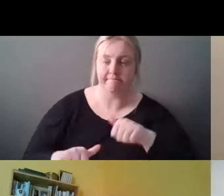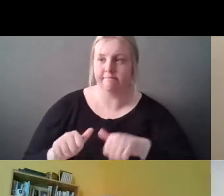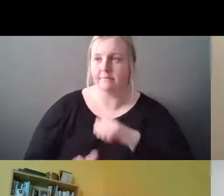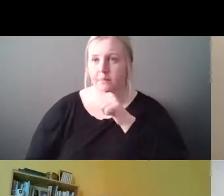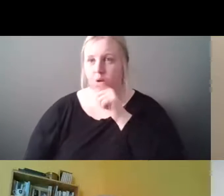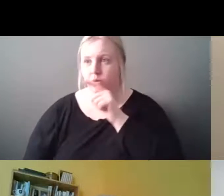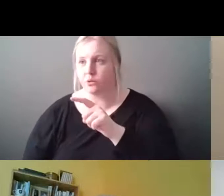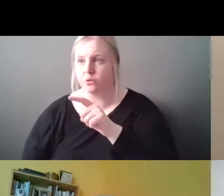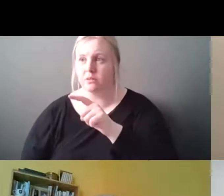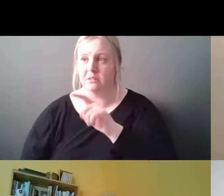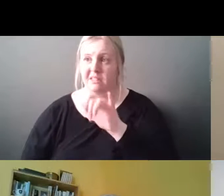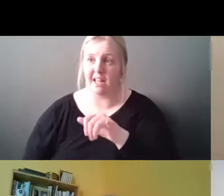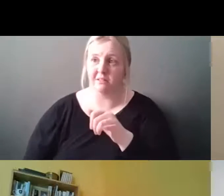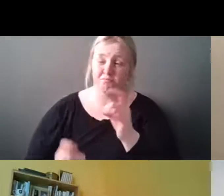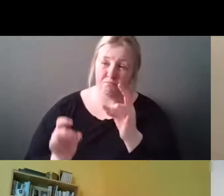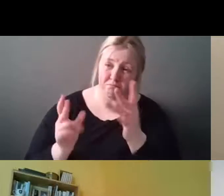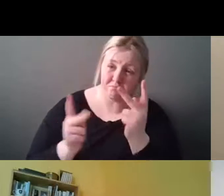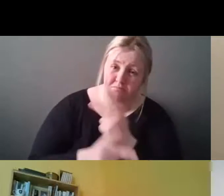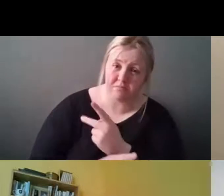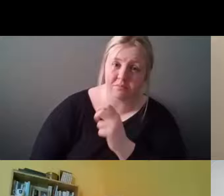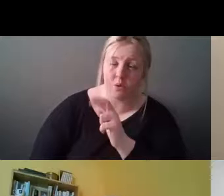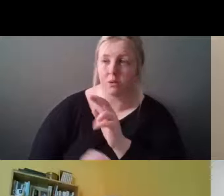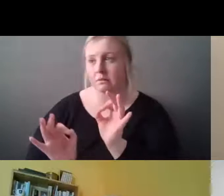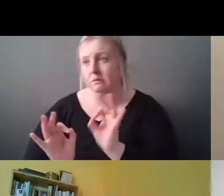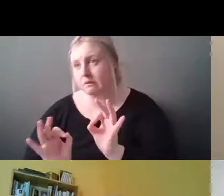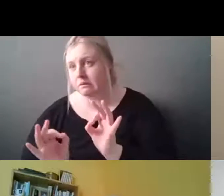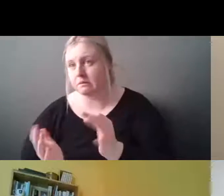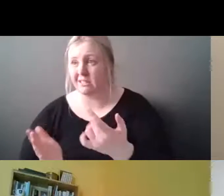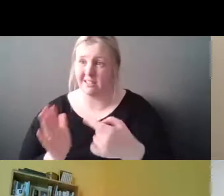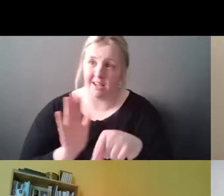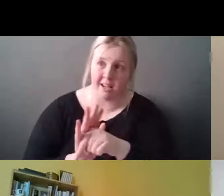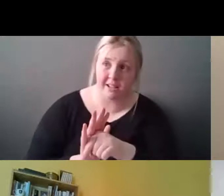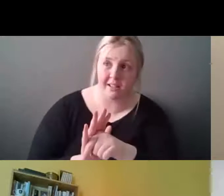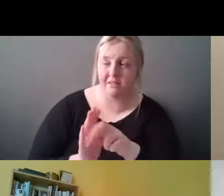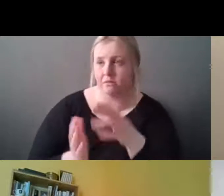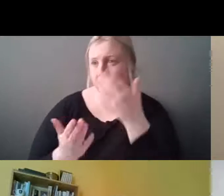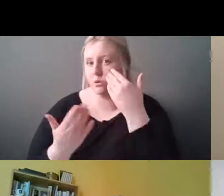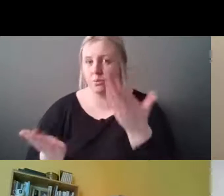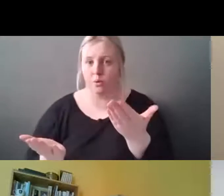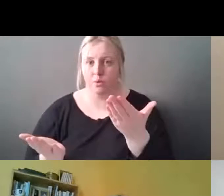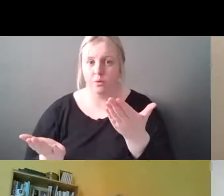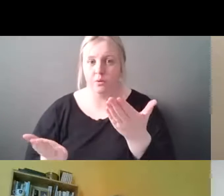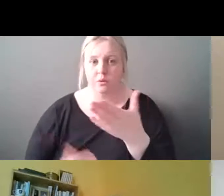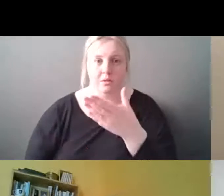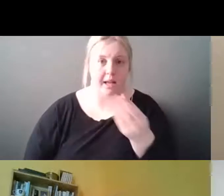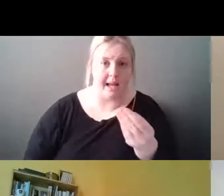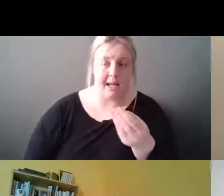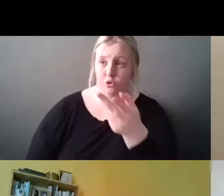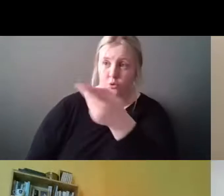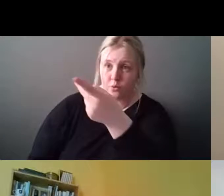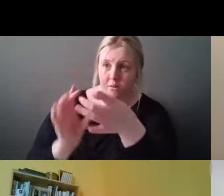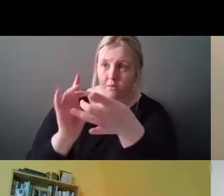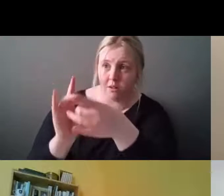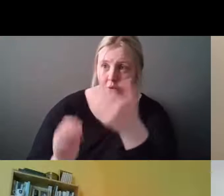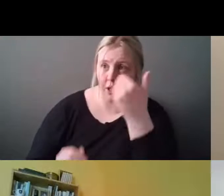how inappropriate that behavior is, how negative that behavior is. In fact, do those people have a relationship